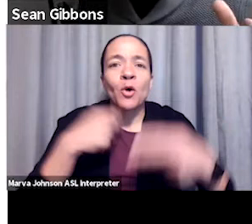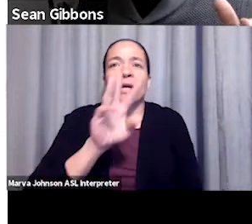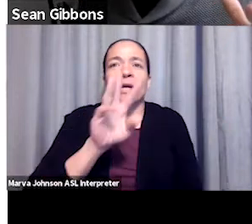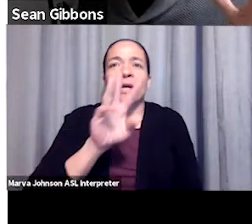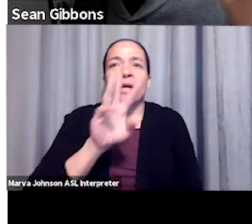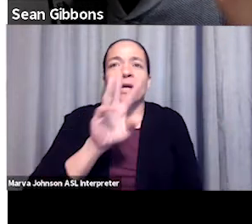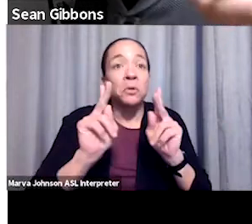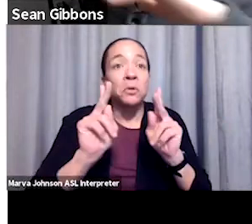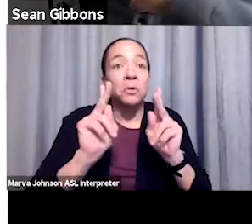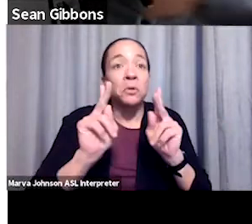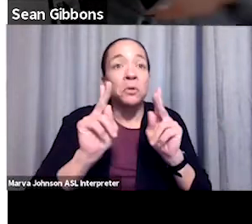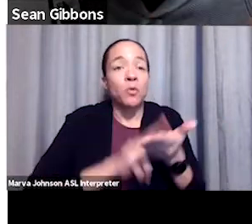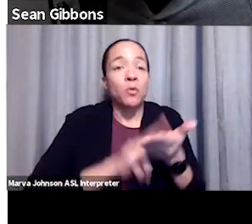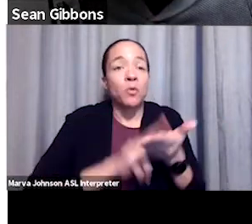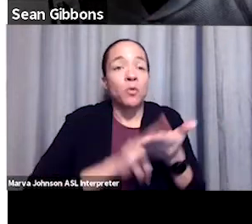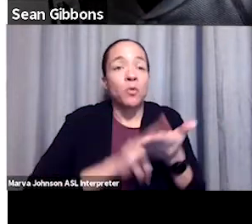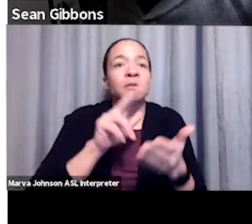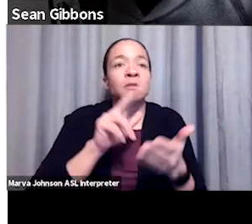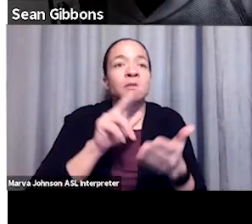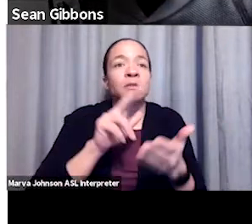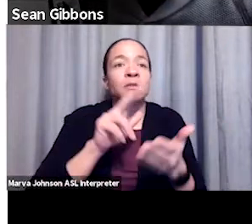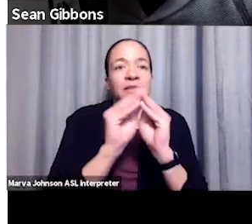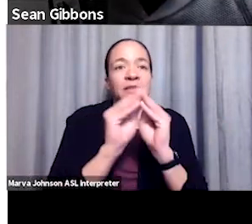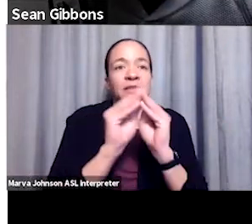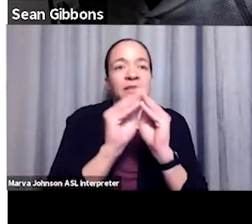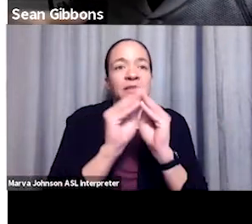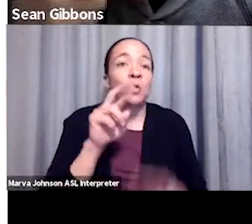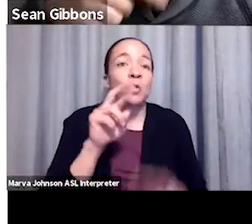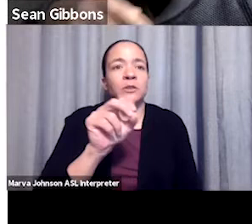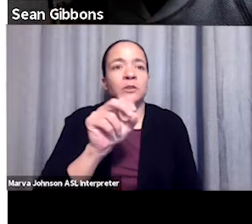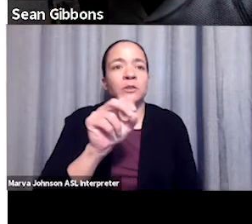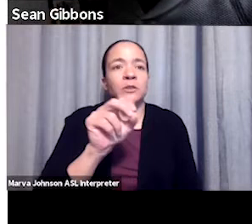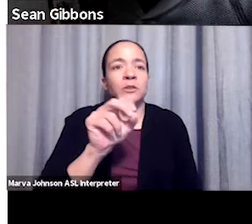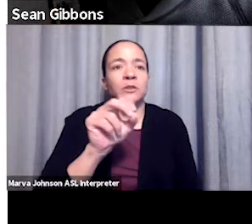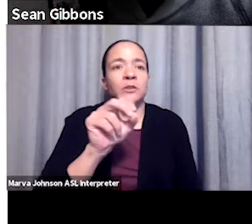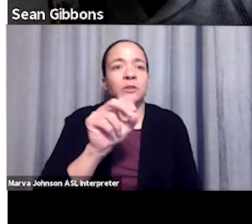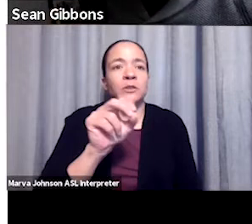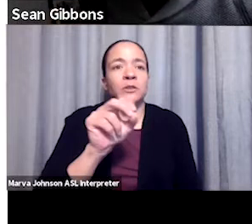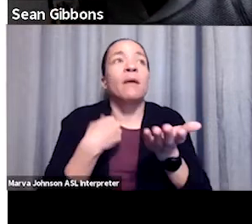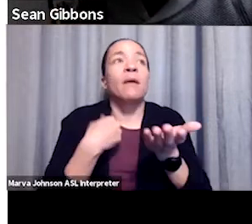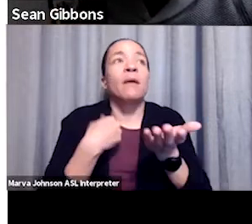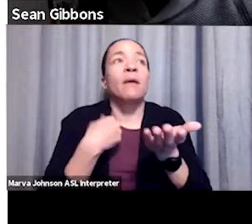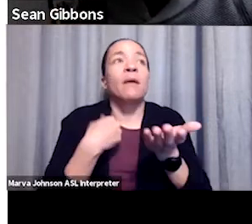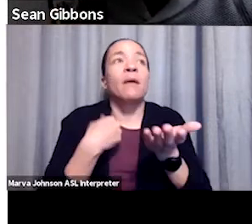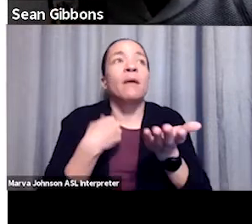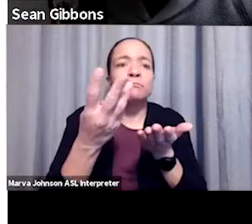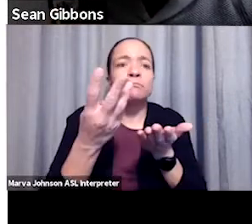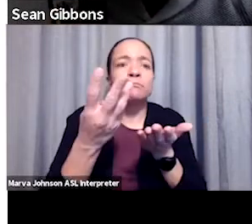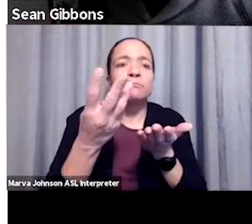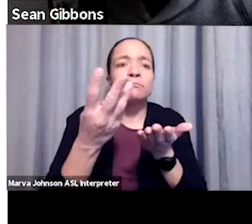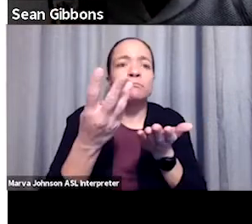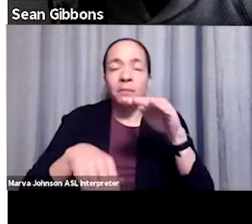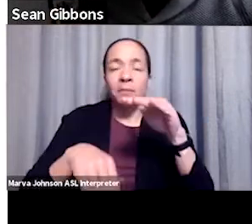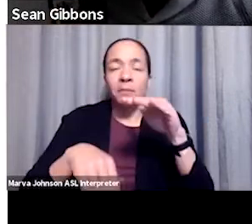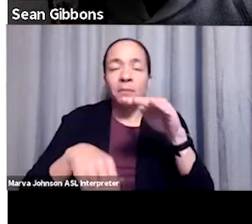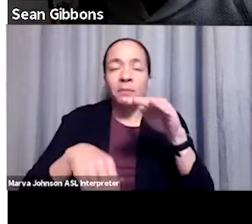much at capacity. So please try not to jump on and jump off. Stick with this if you can, because you might find some difficulty in getting